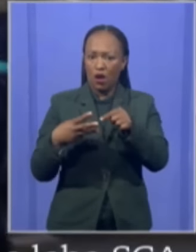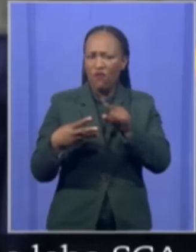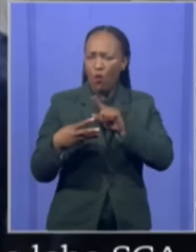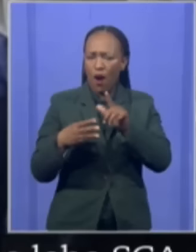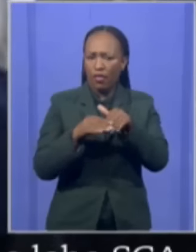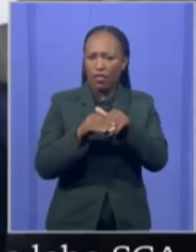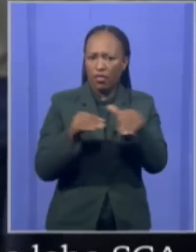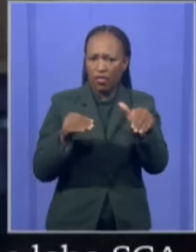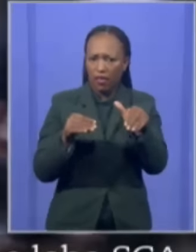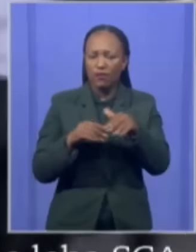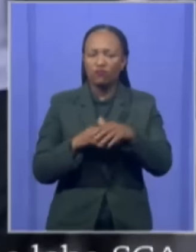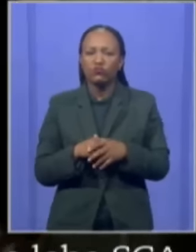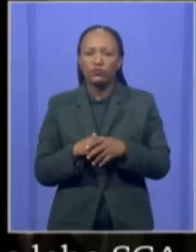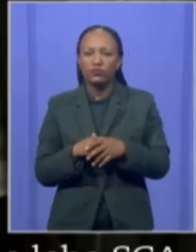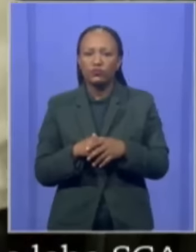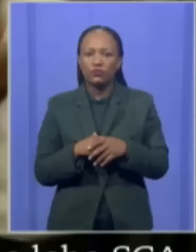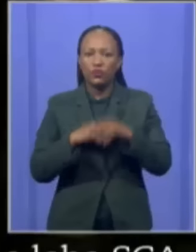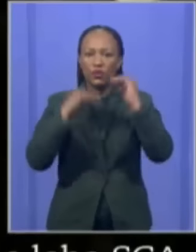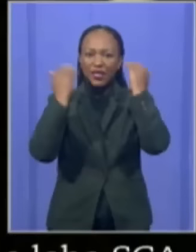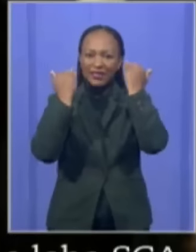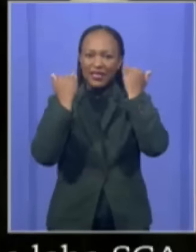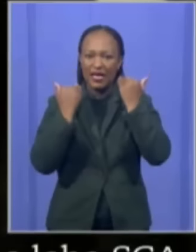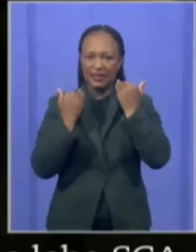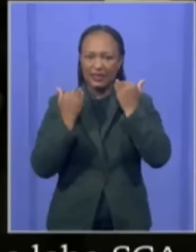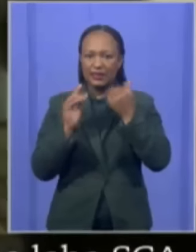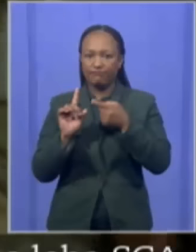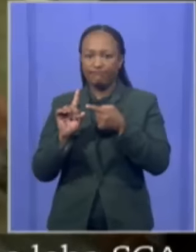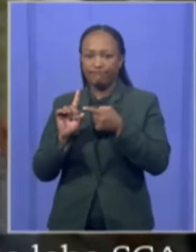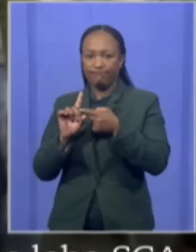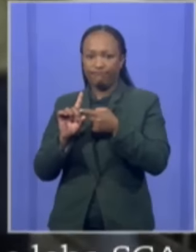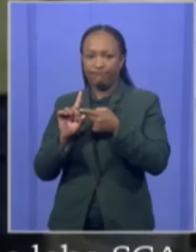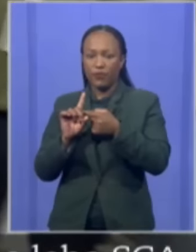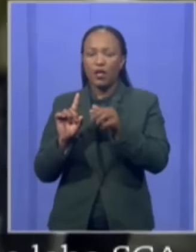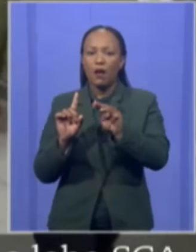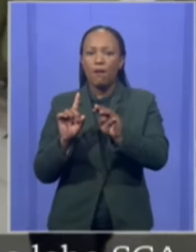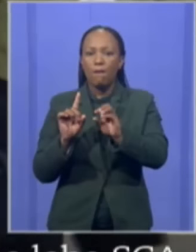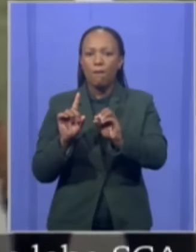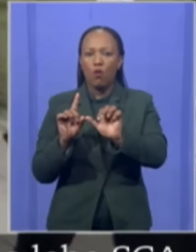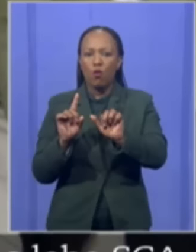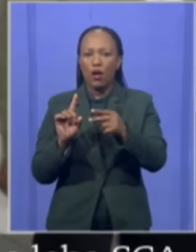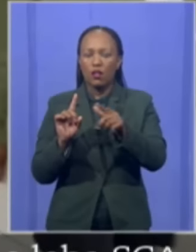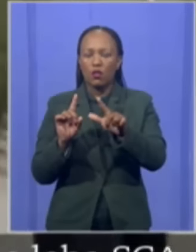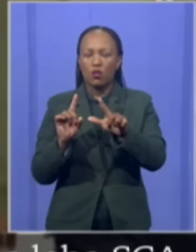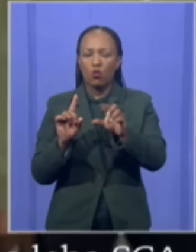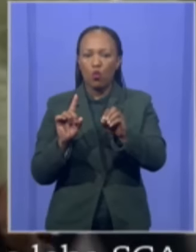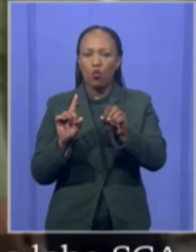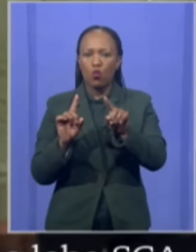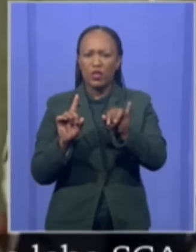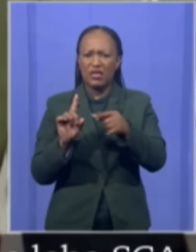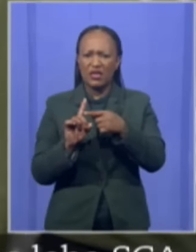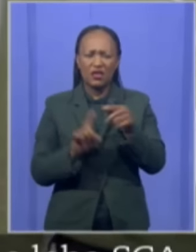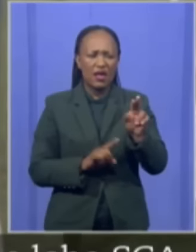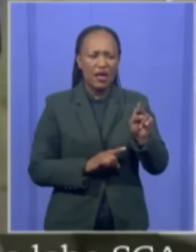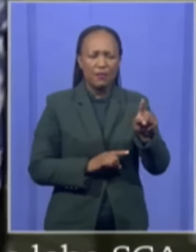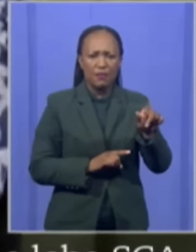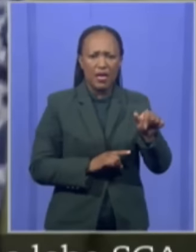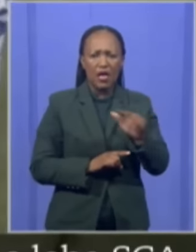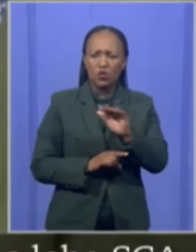Ge a efa katlholo moahlodi Nyameko Xamana o gateletše gore botšhotšhisi ga bona maatla go nyaka hlathollo katlholong